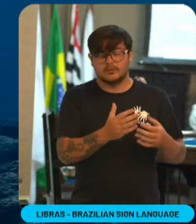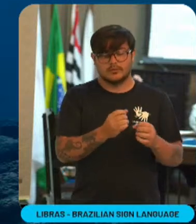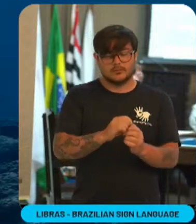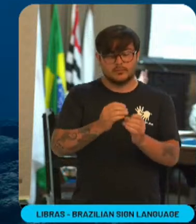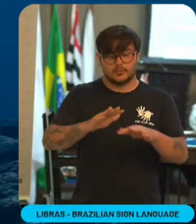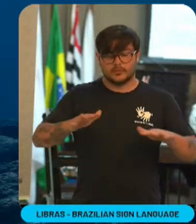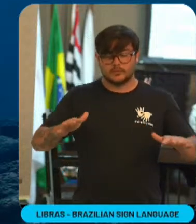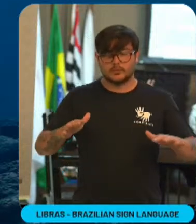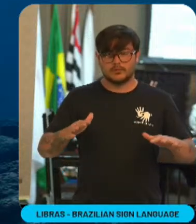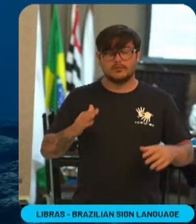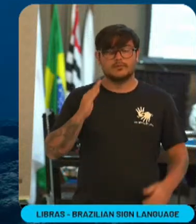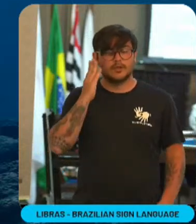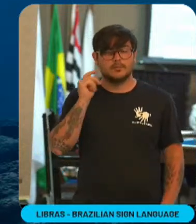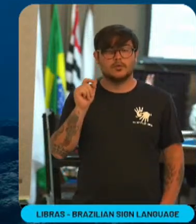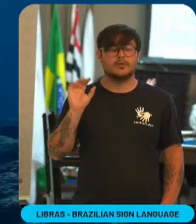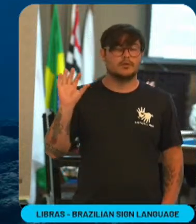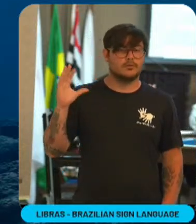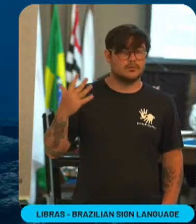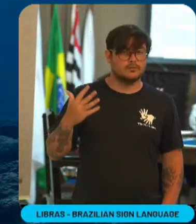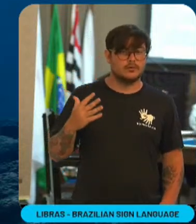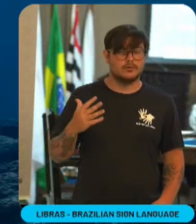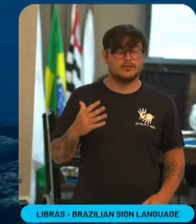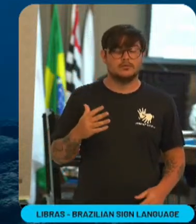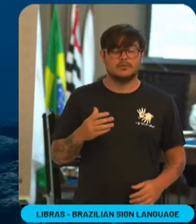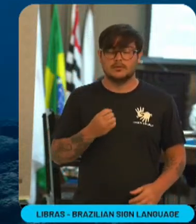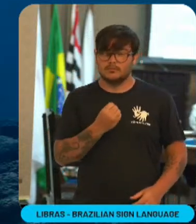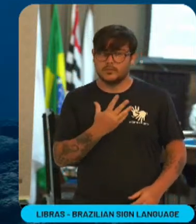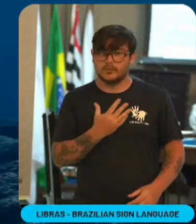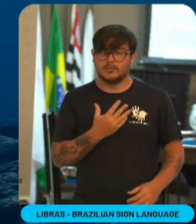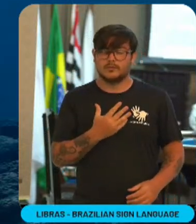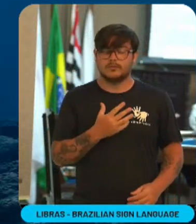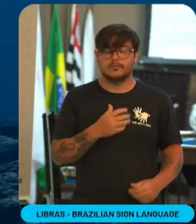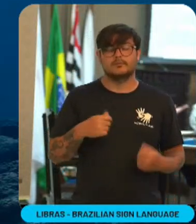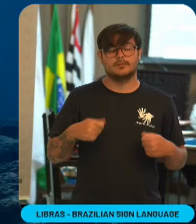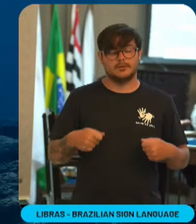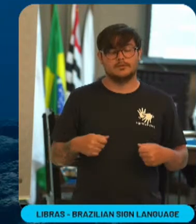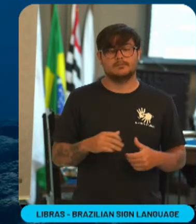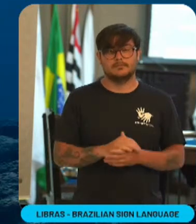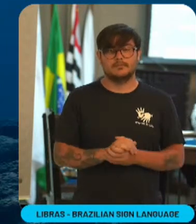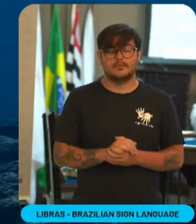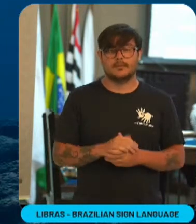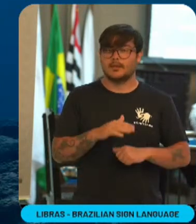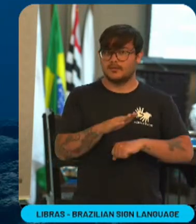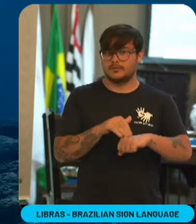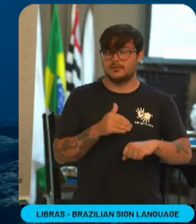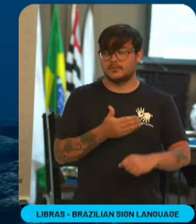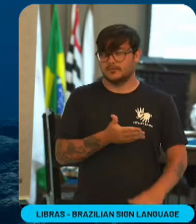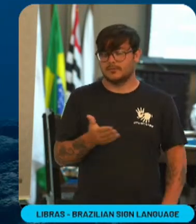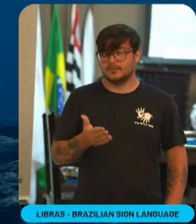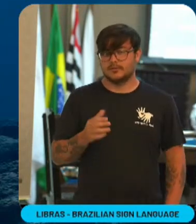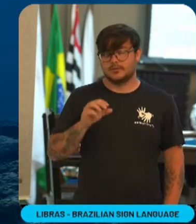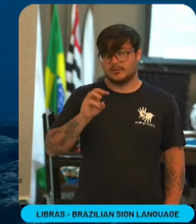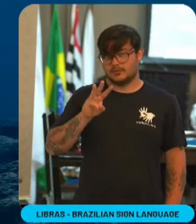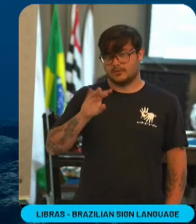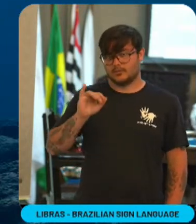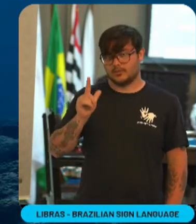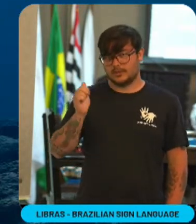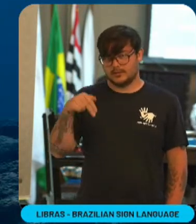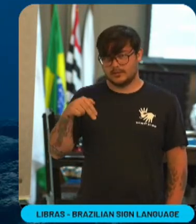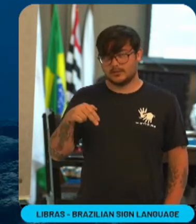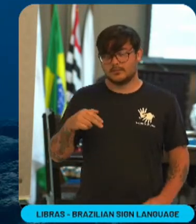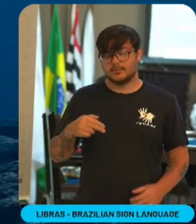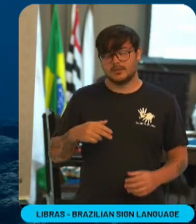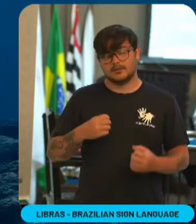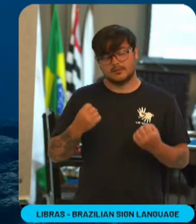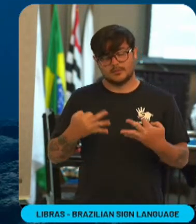but also about the future, understanding this connection of a productive and predictable and